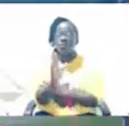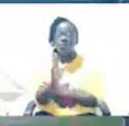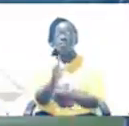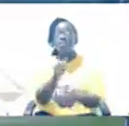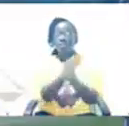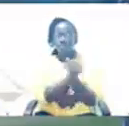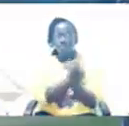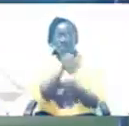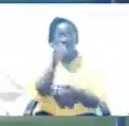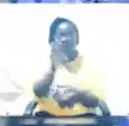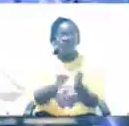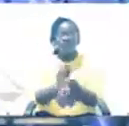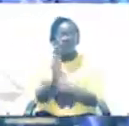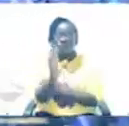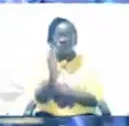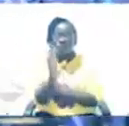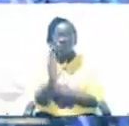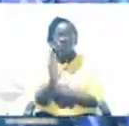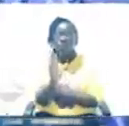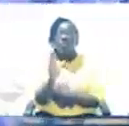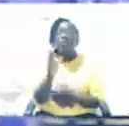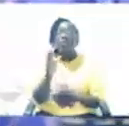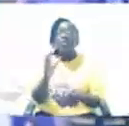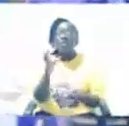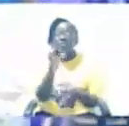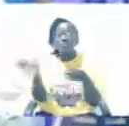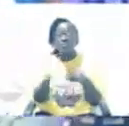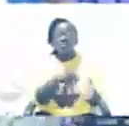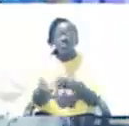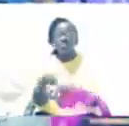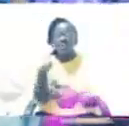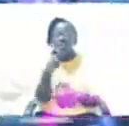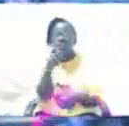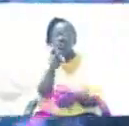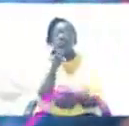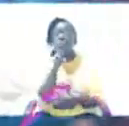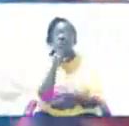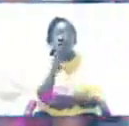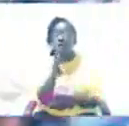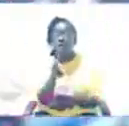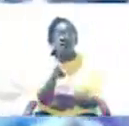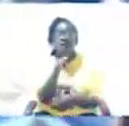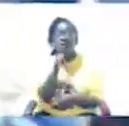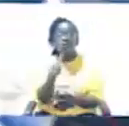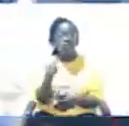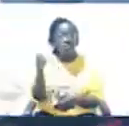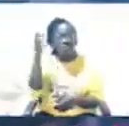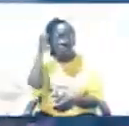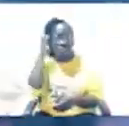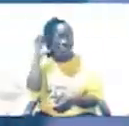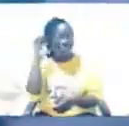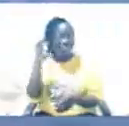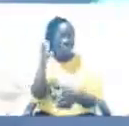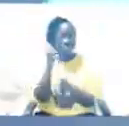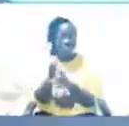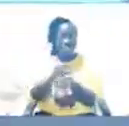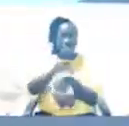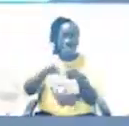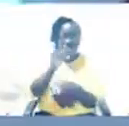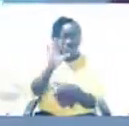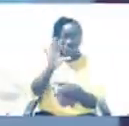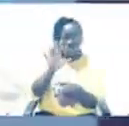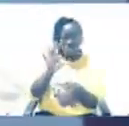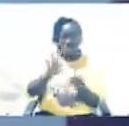you are. It doesn't matter where you have come from. It doesn't matter your family. Jesus is weeping because he loves